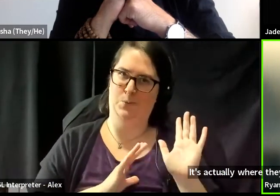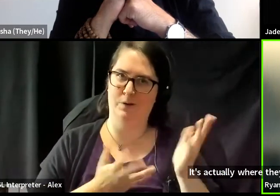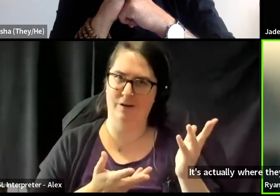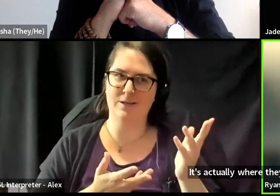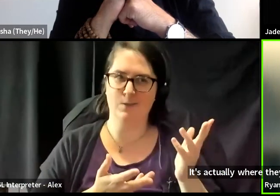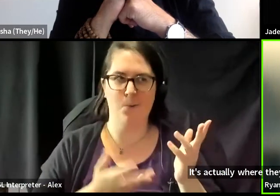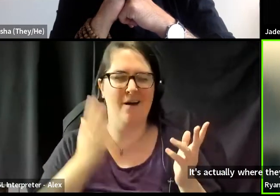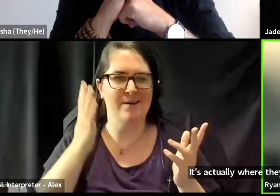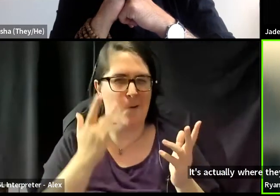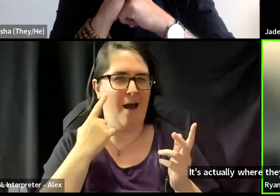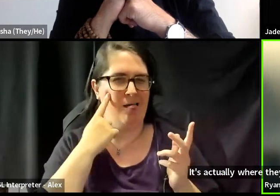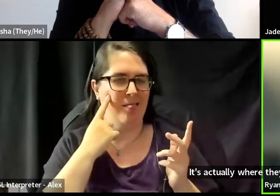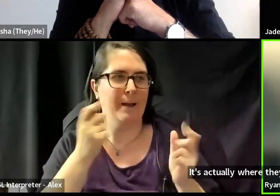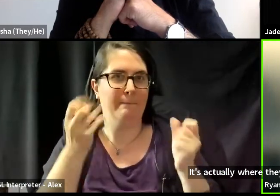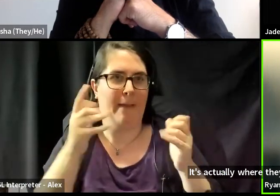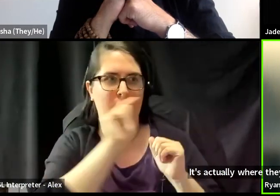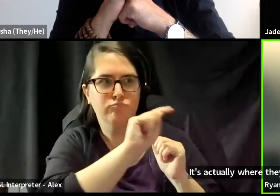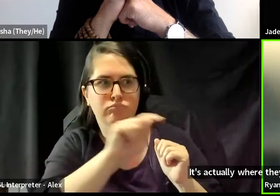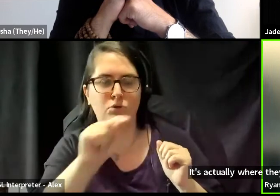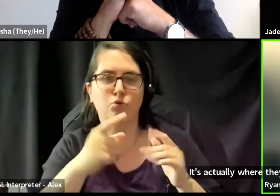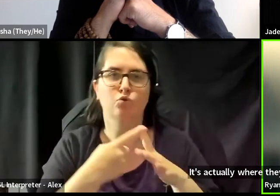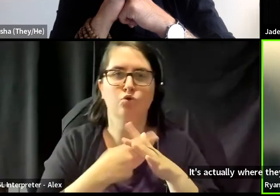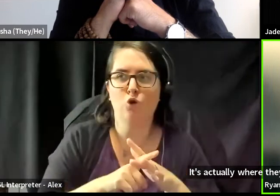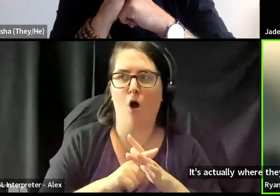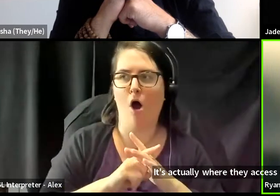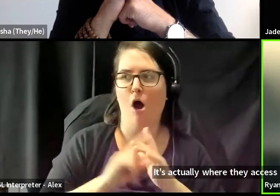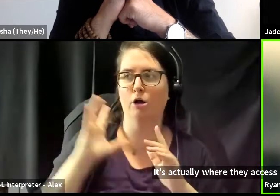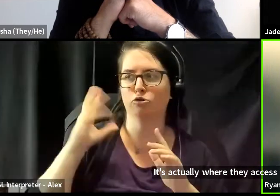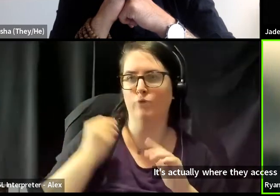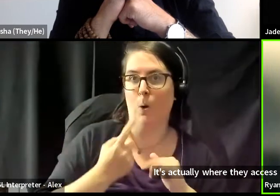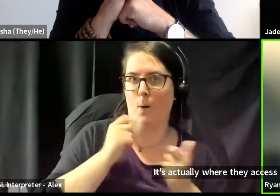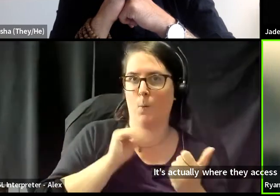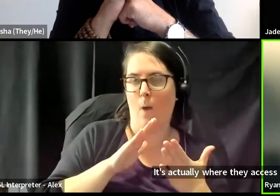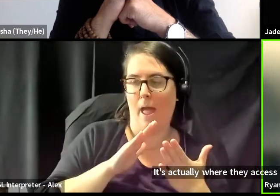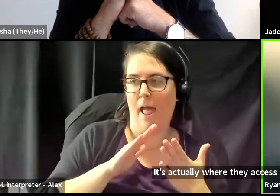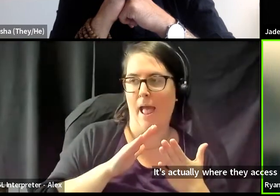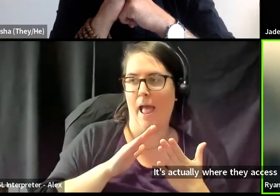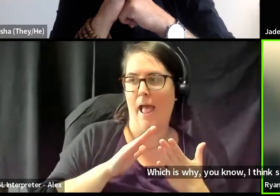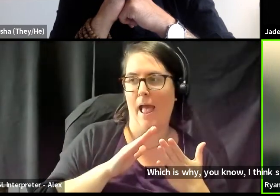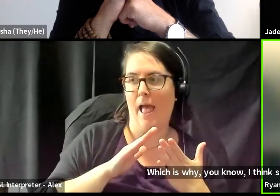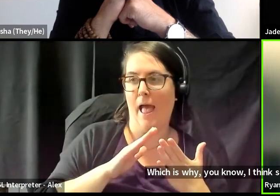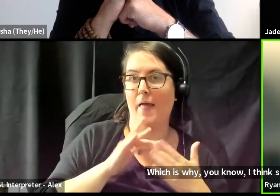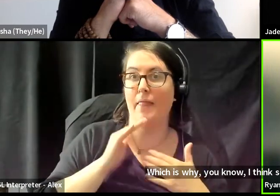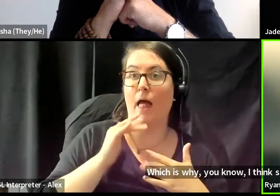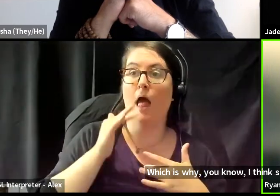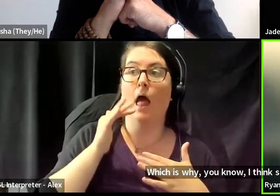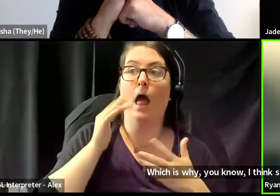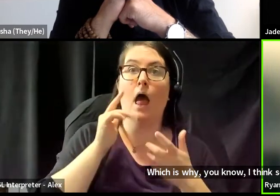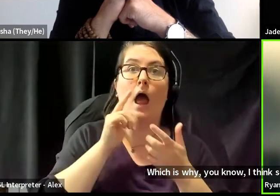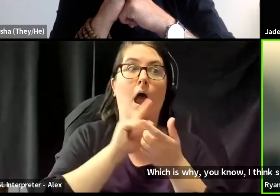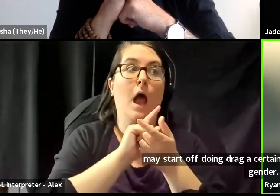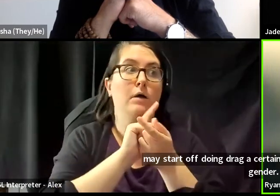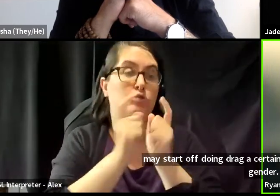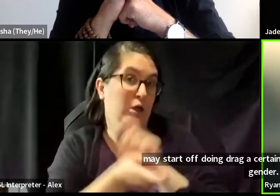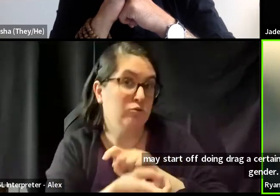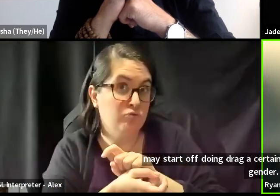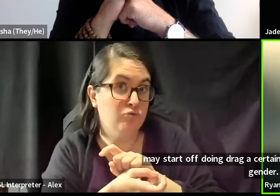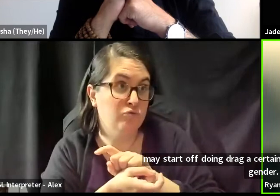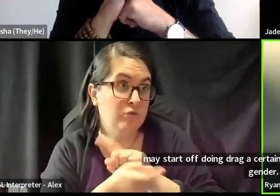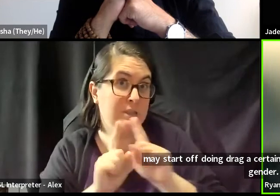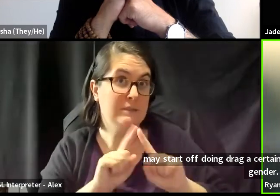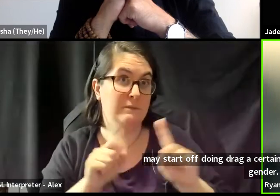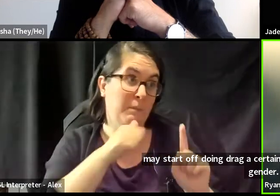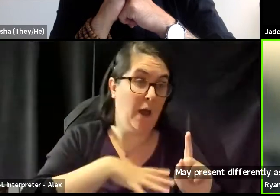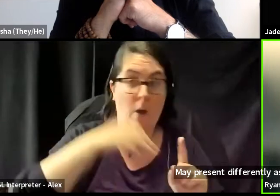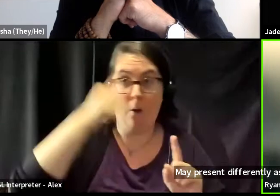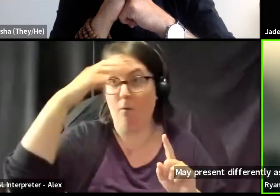many folks, you know, may start off doing drag a certain way, and then in terms of their gender may present differently as they get into it. And so drag